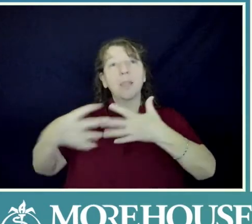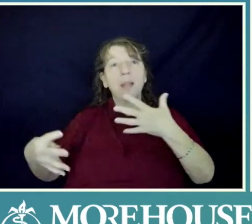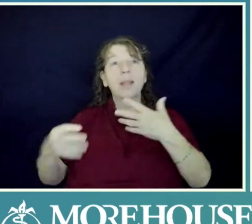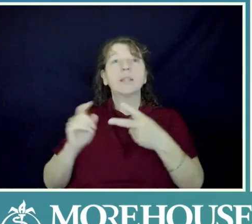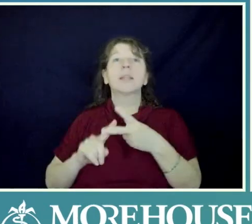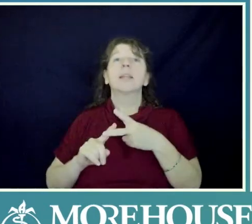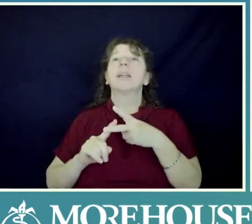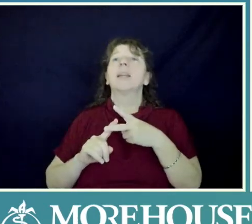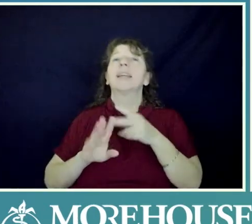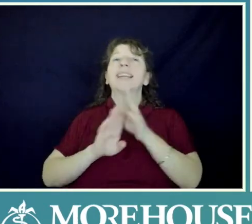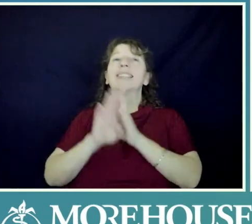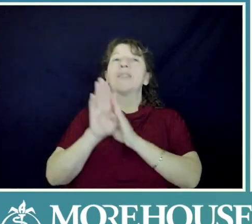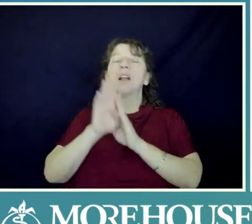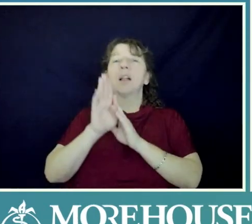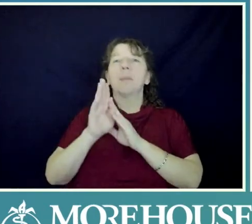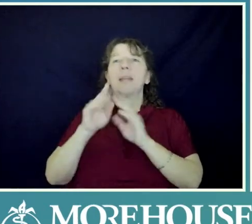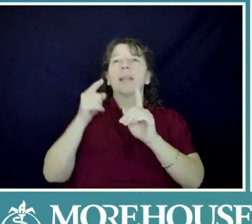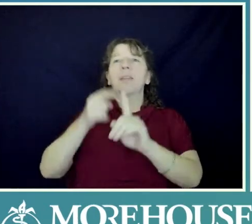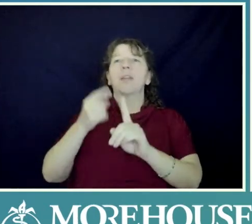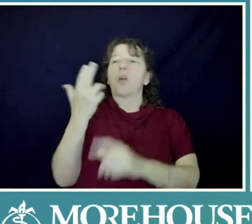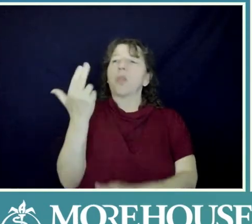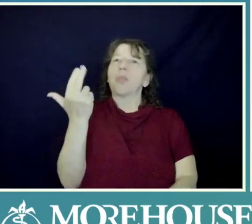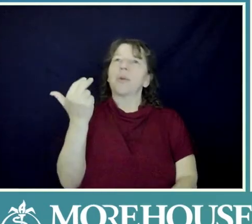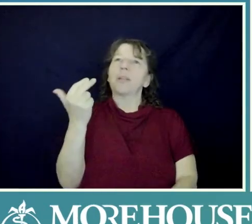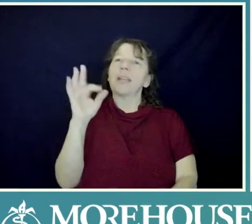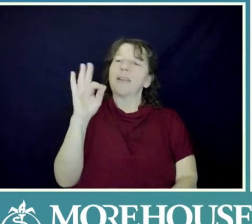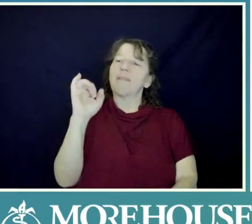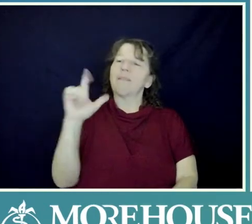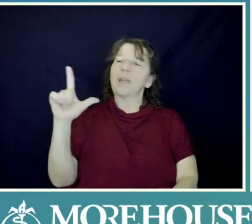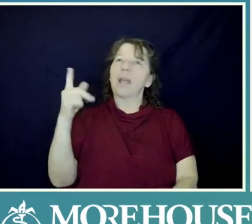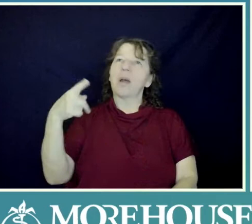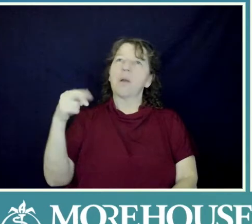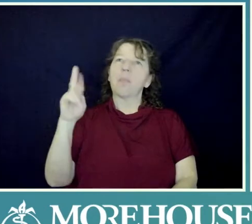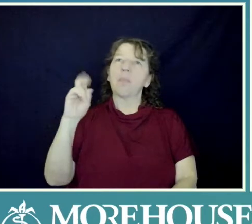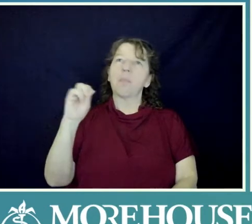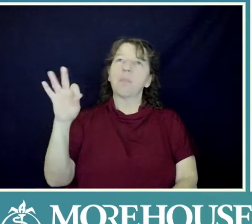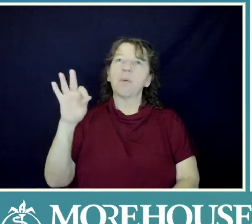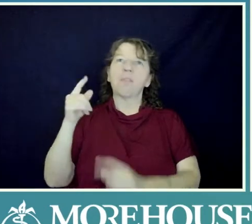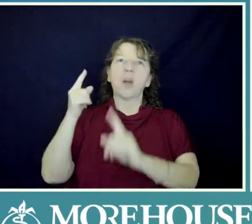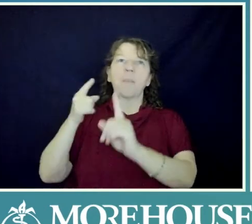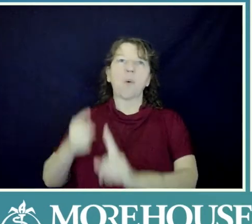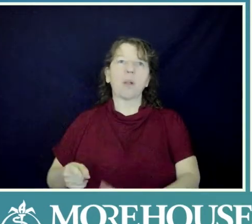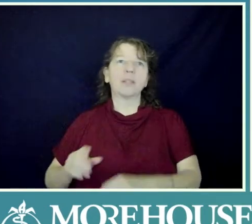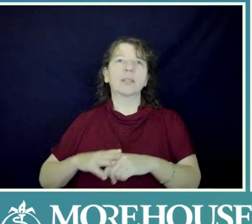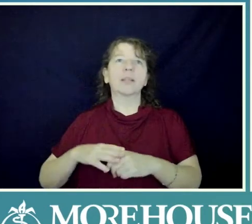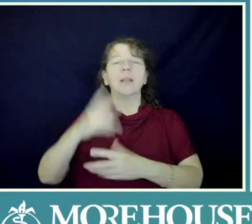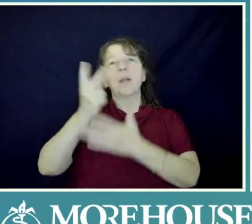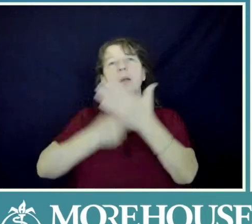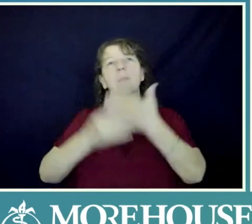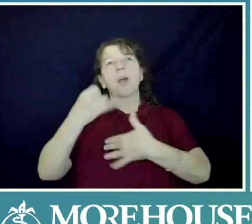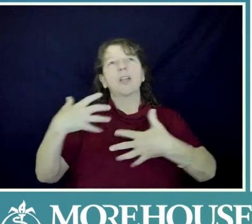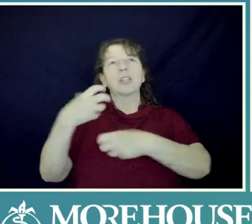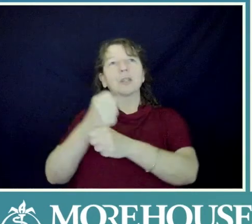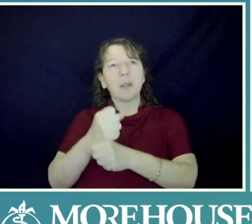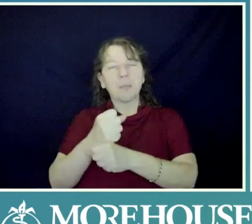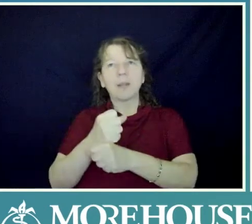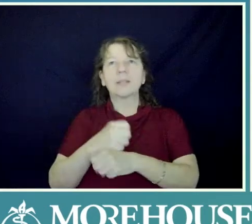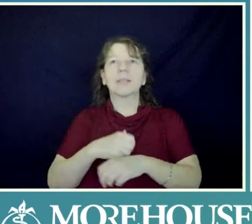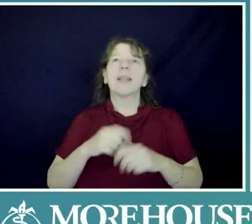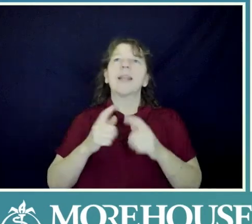developing 13 points, fail-proof points for writing specific aims pages, project summaries, and then rigor